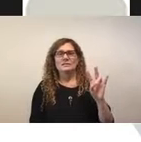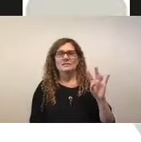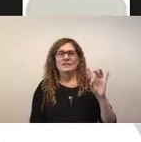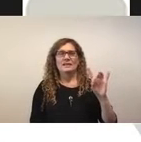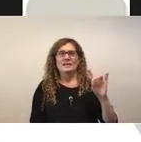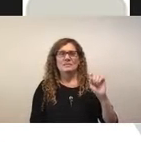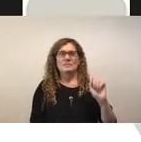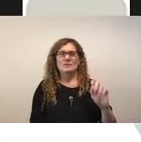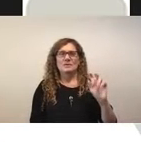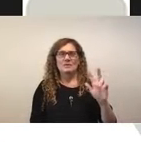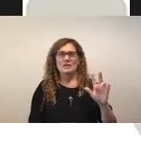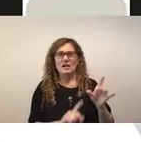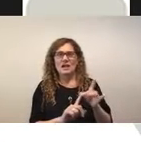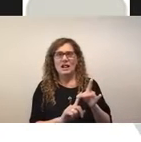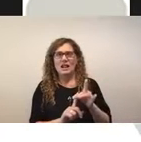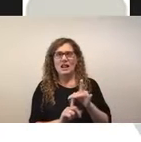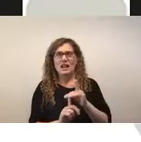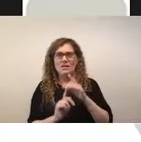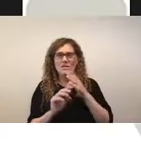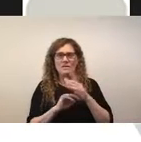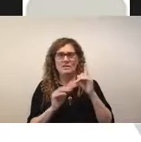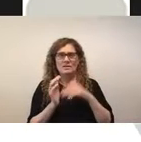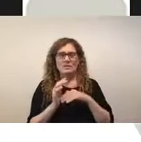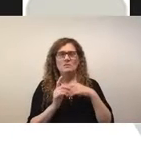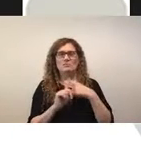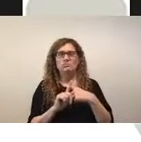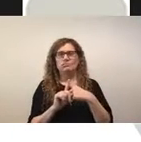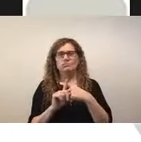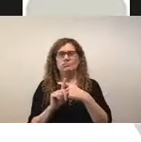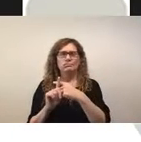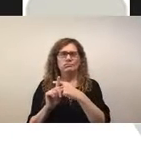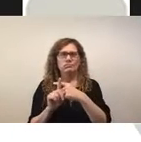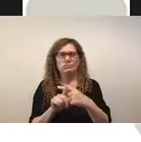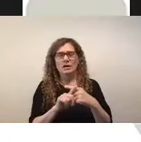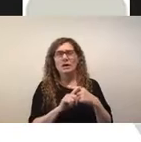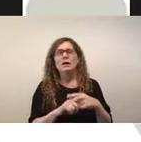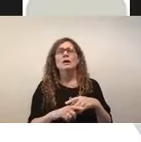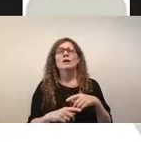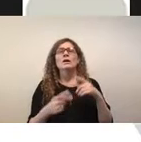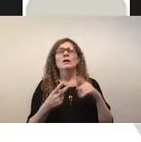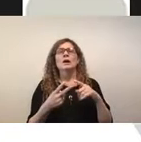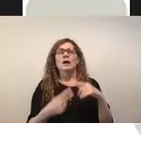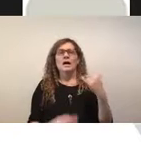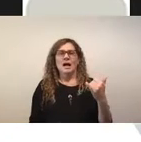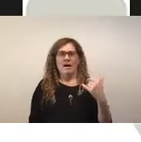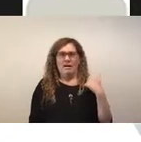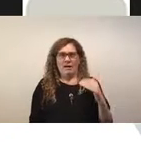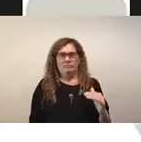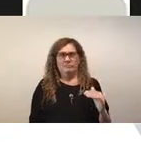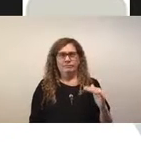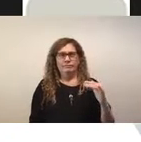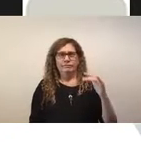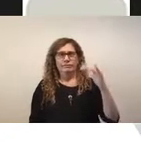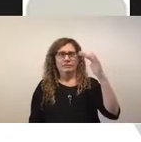extreme transmission category, down to 21%. Our vaccination rates, 61.8% of City of Milwaukee adults, those